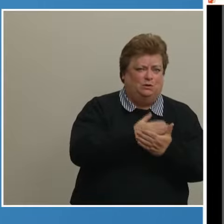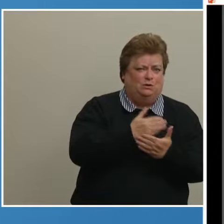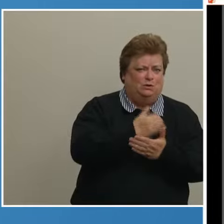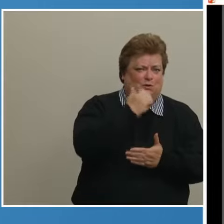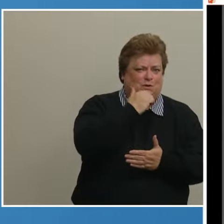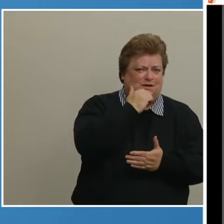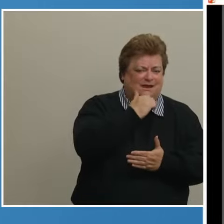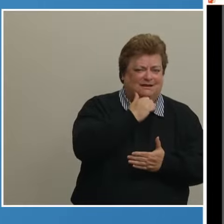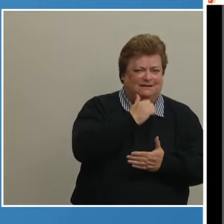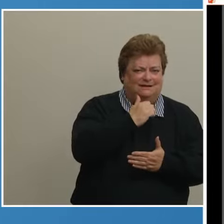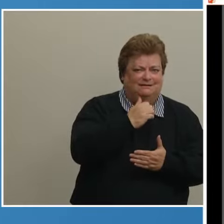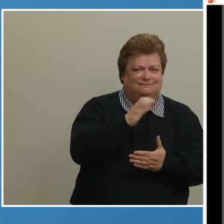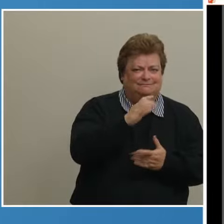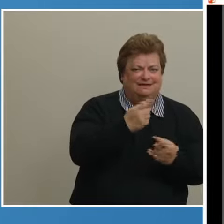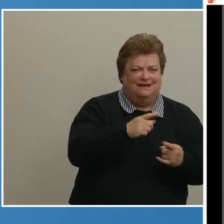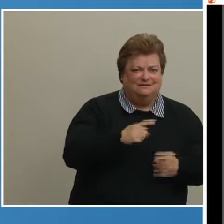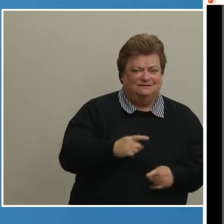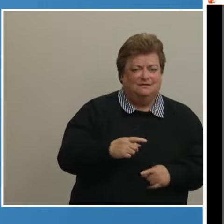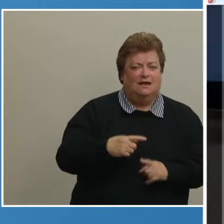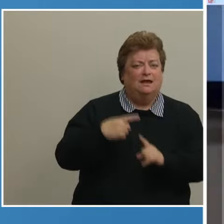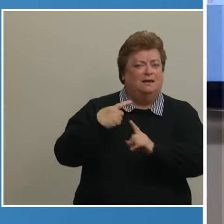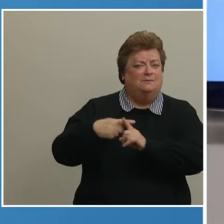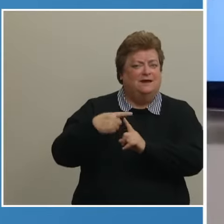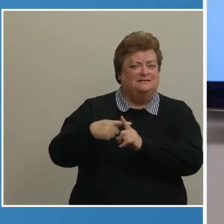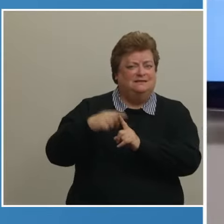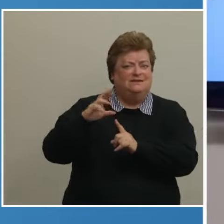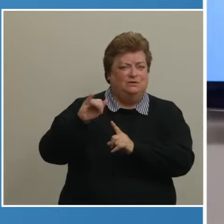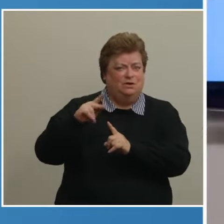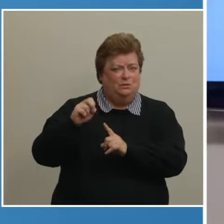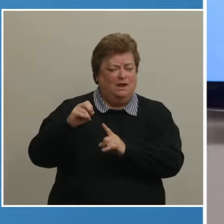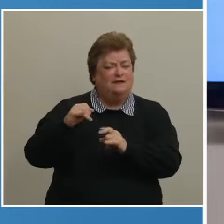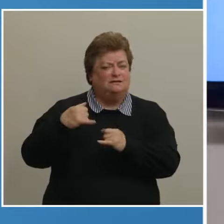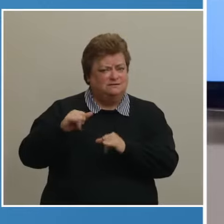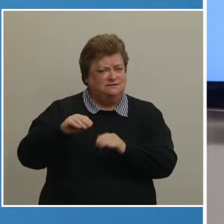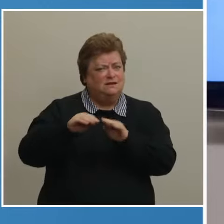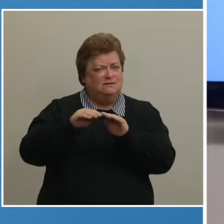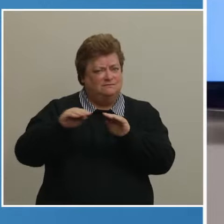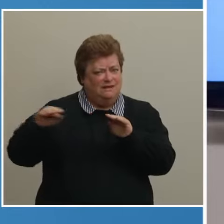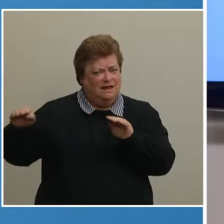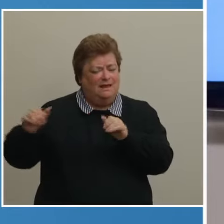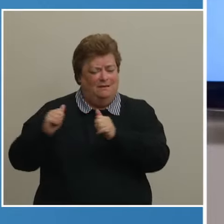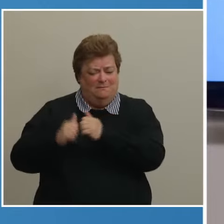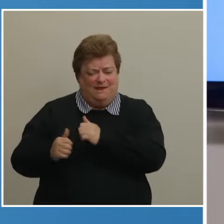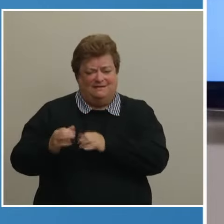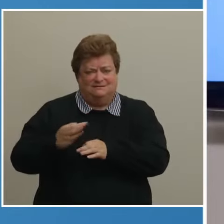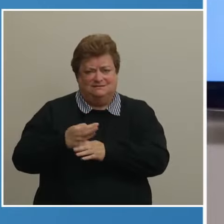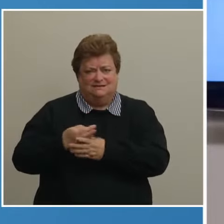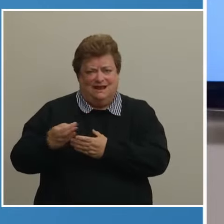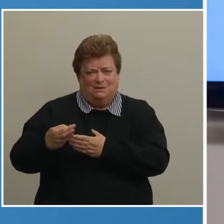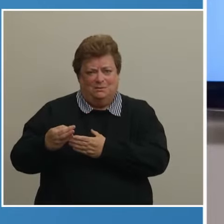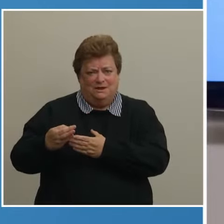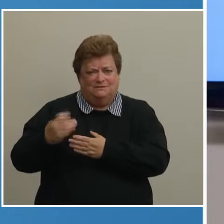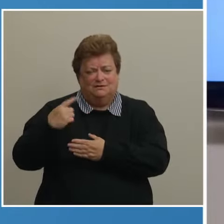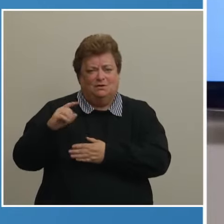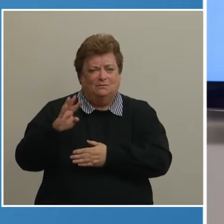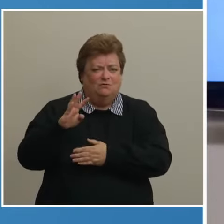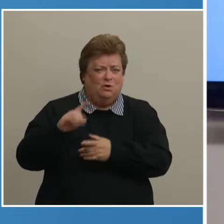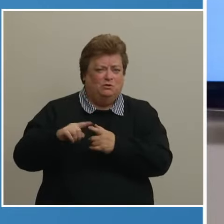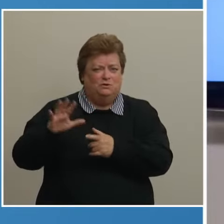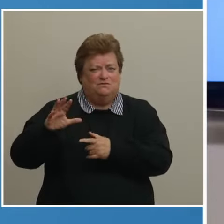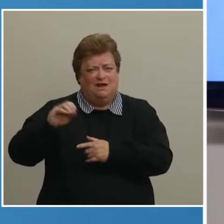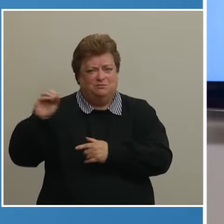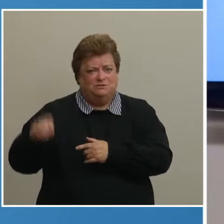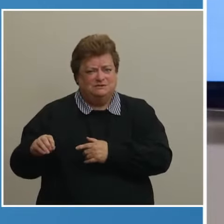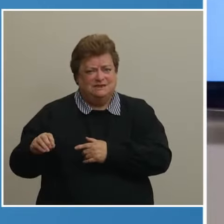cases. Our positivity rate has also stayed fairly flat for the past 9 weeks of about 4 to 5%.